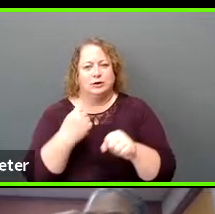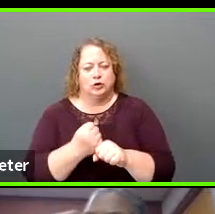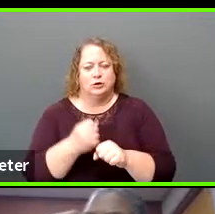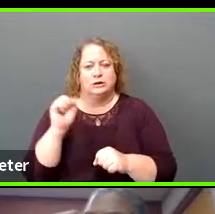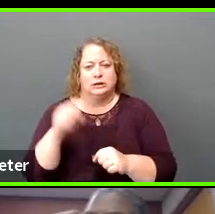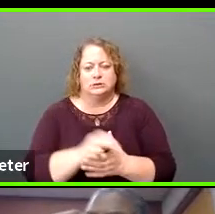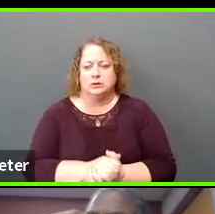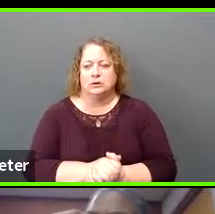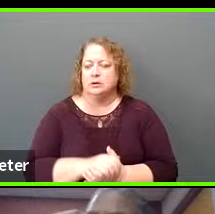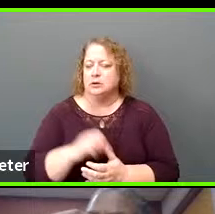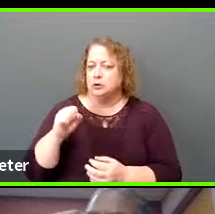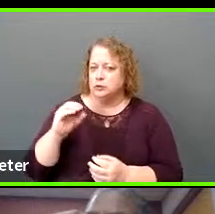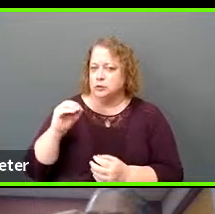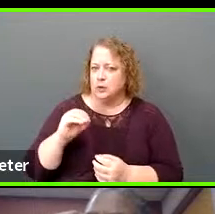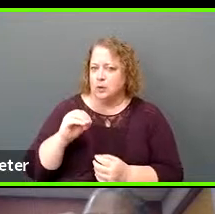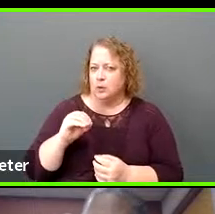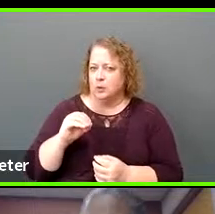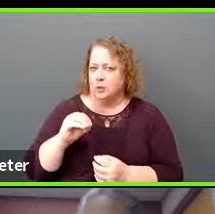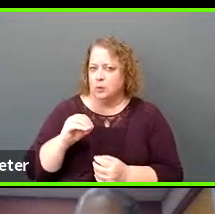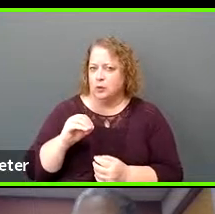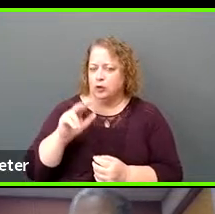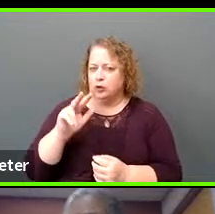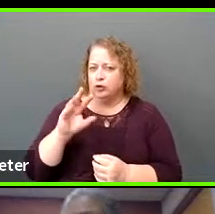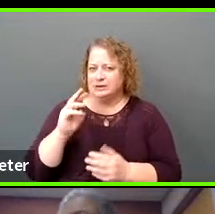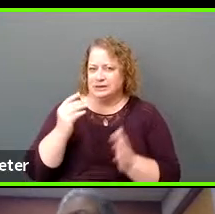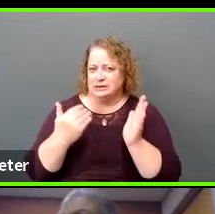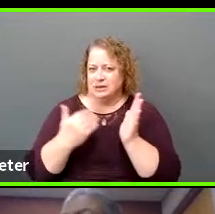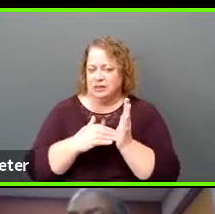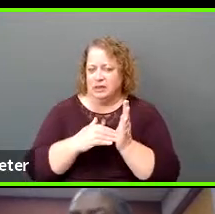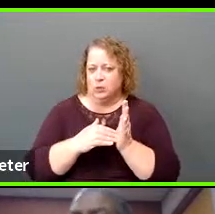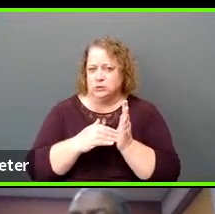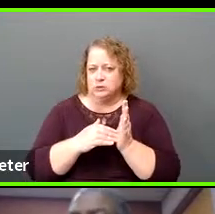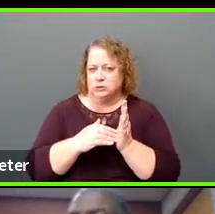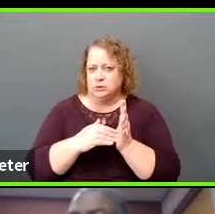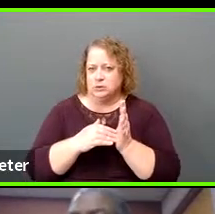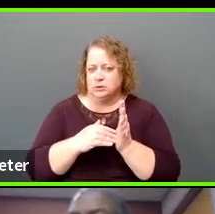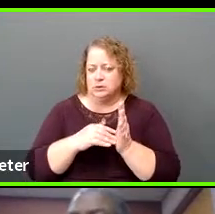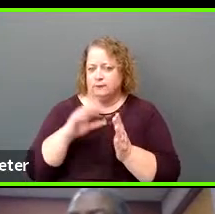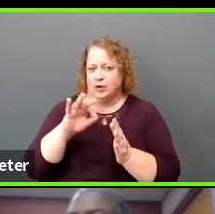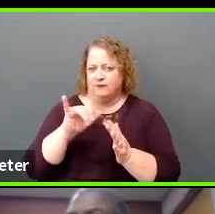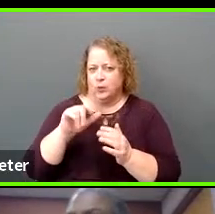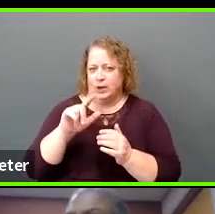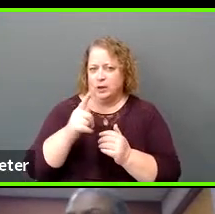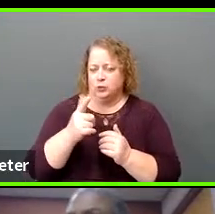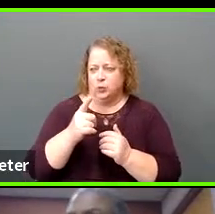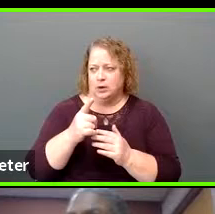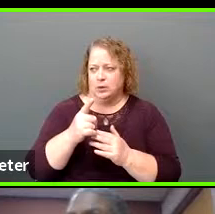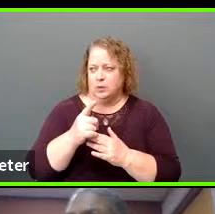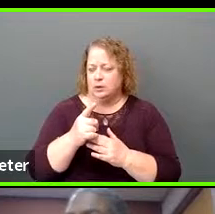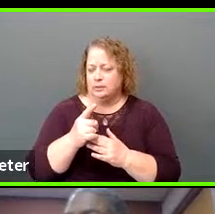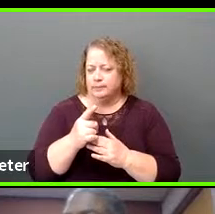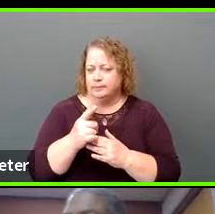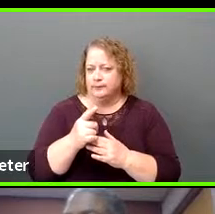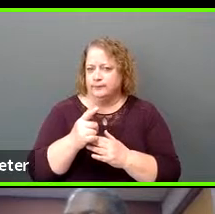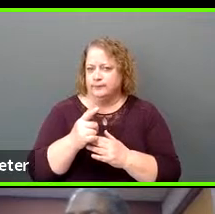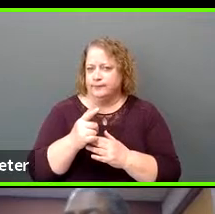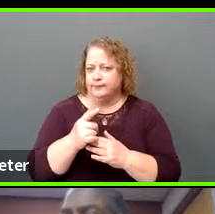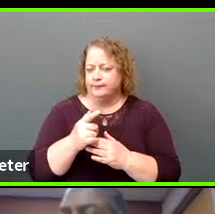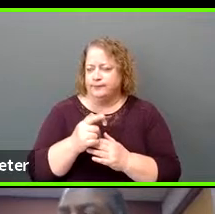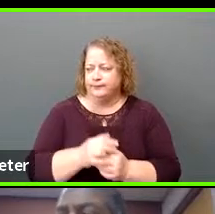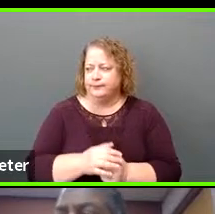Yes. And so, so it was 36,000 for FY21 in the document